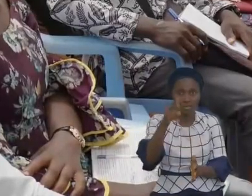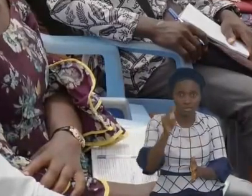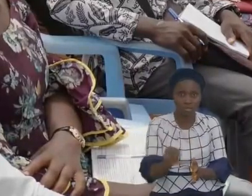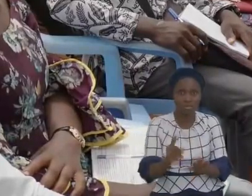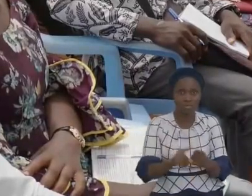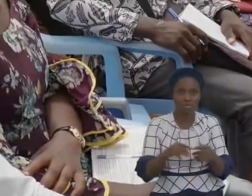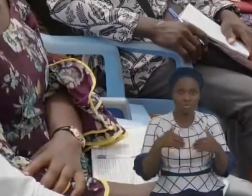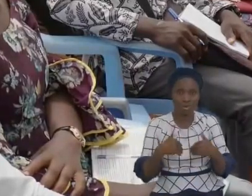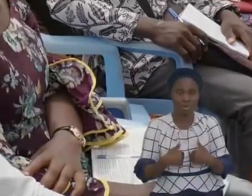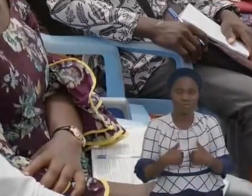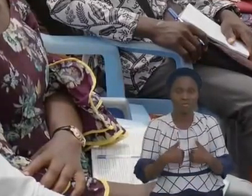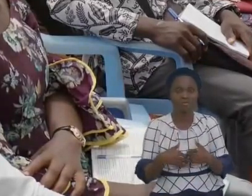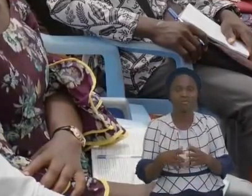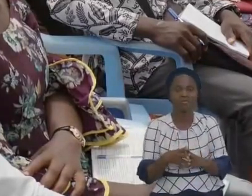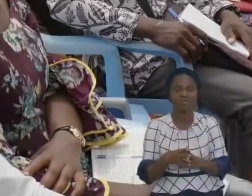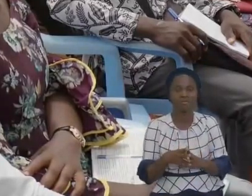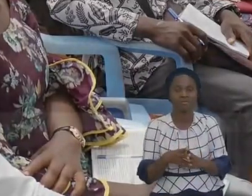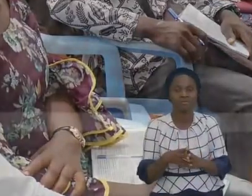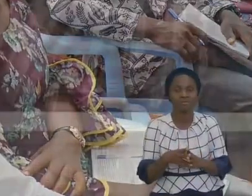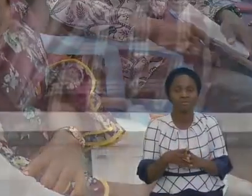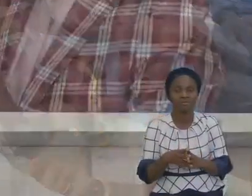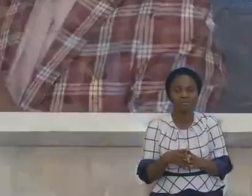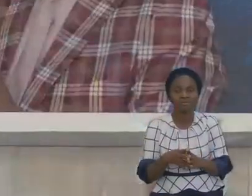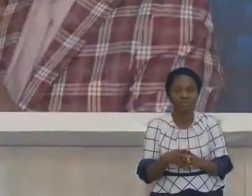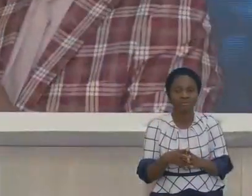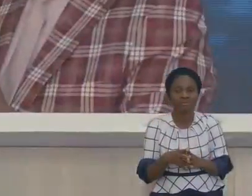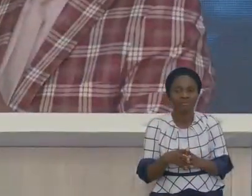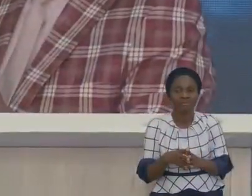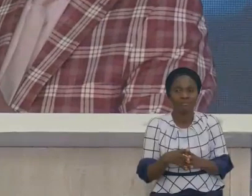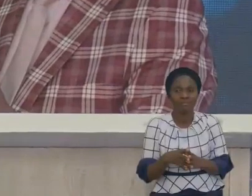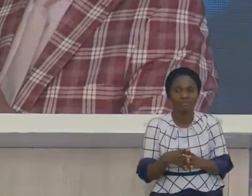What way do you follow diligently?